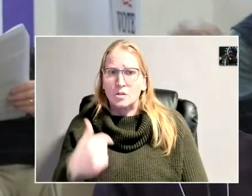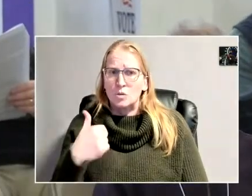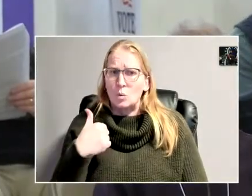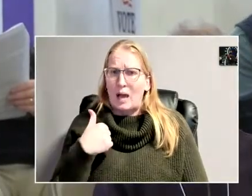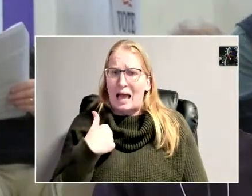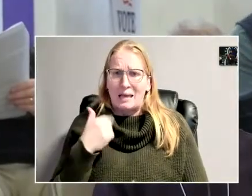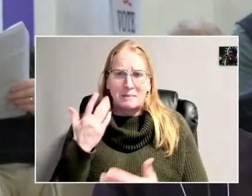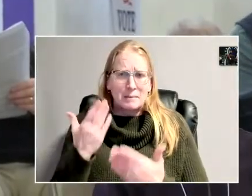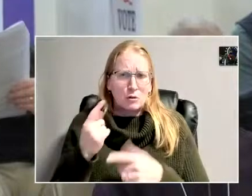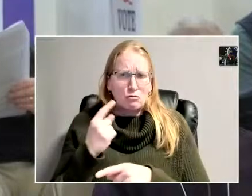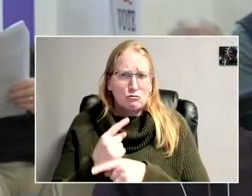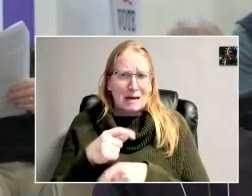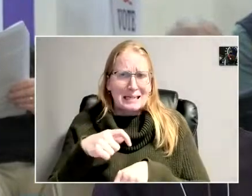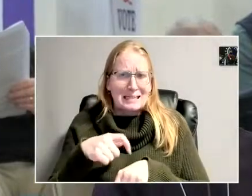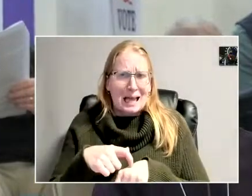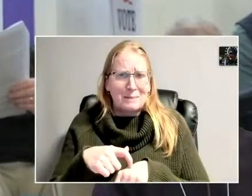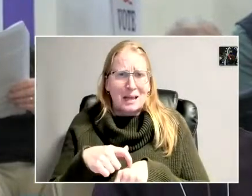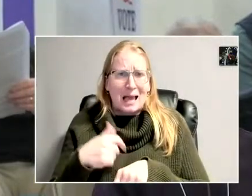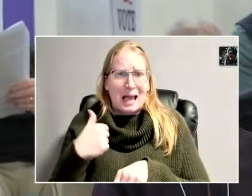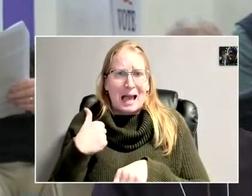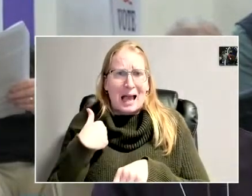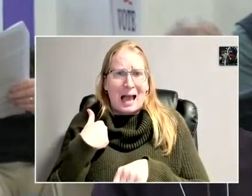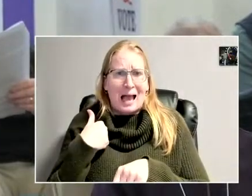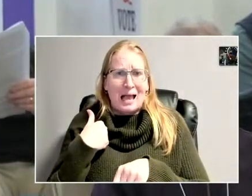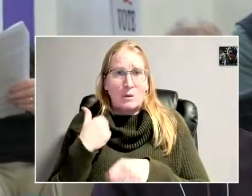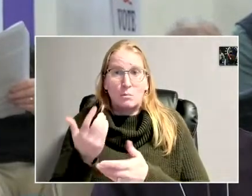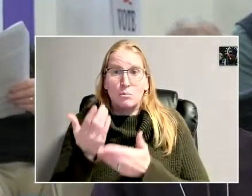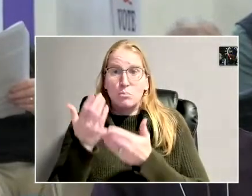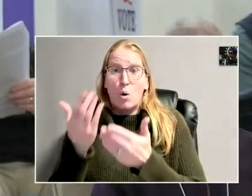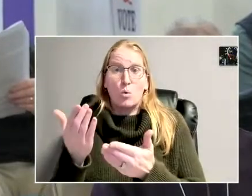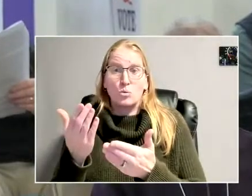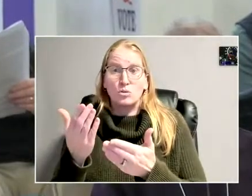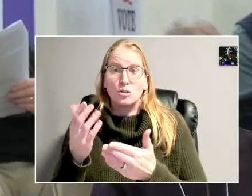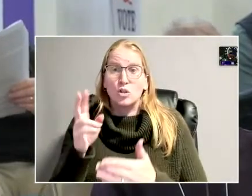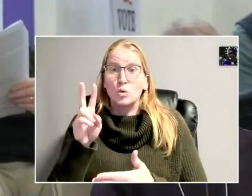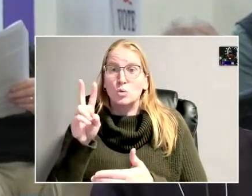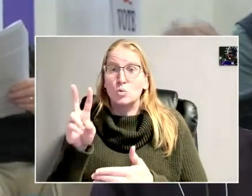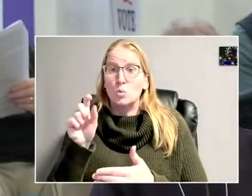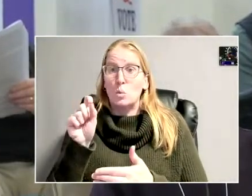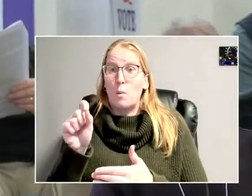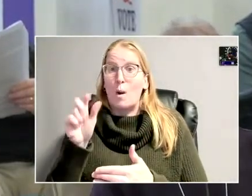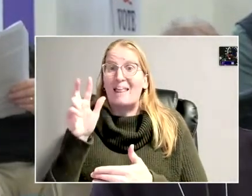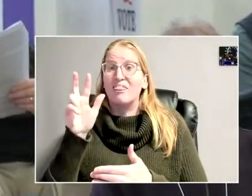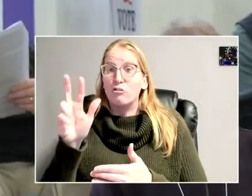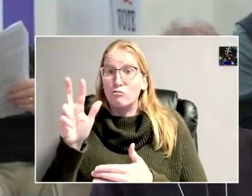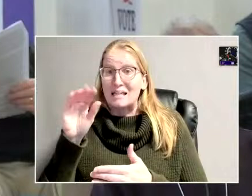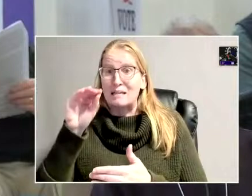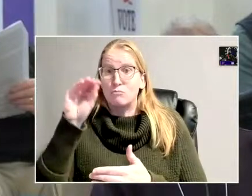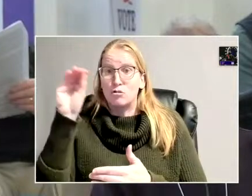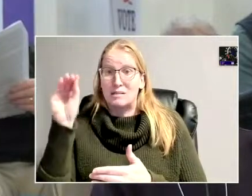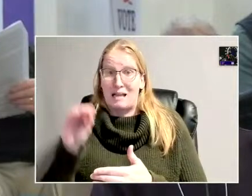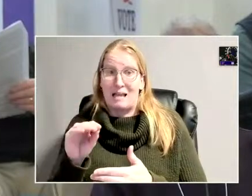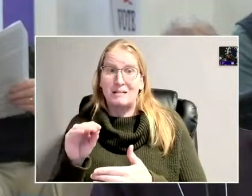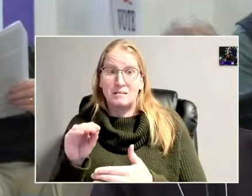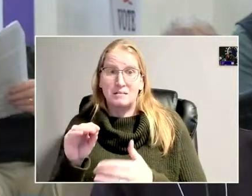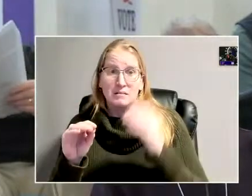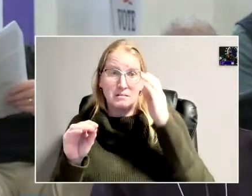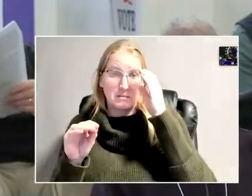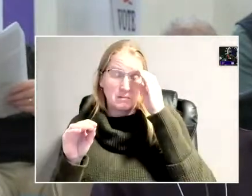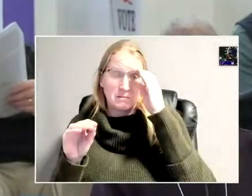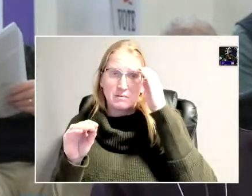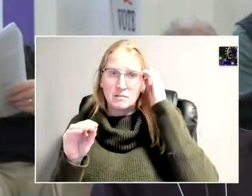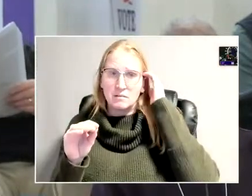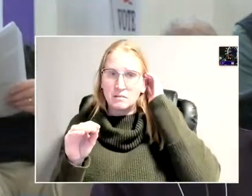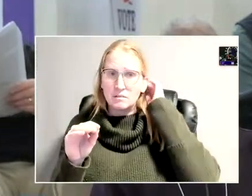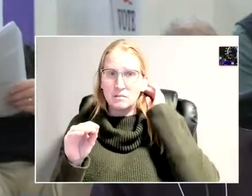ceiling from 2 point 2% to 2.3% um like um the